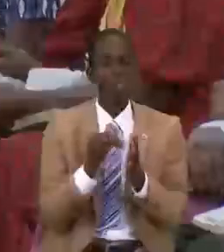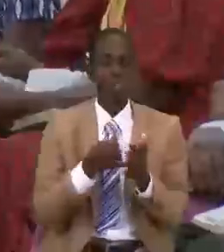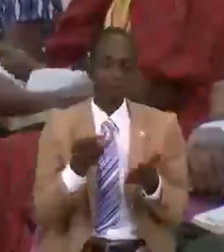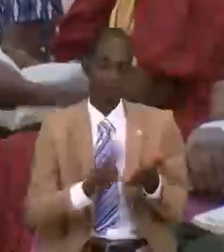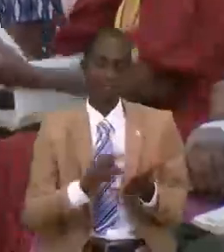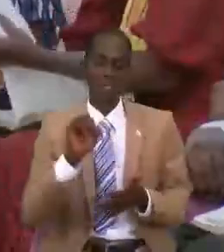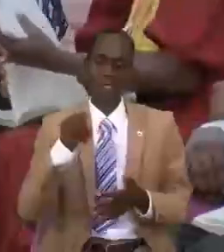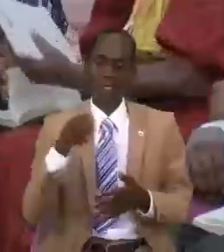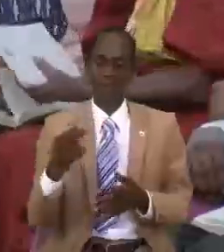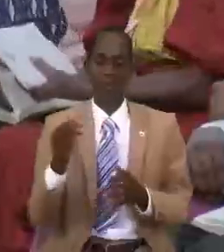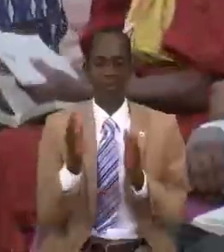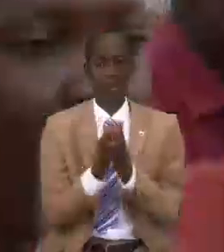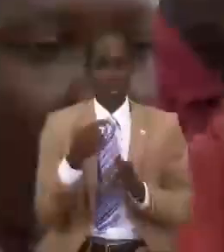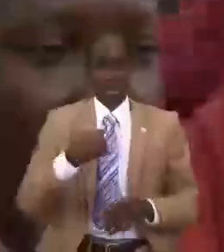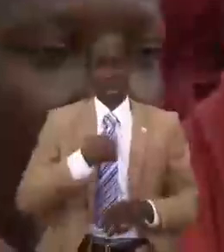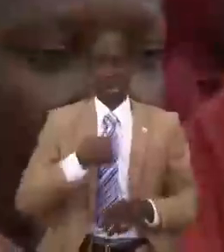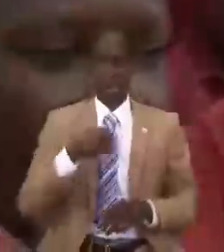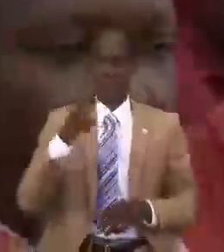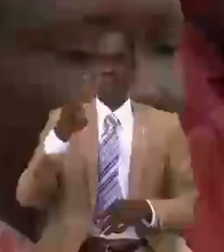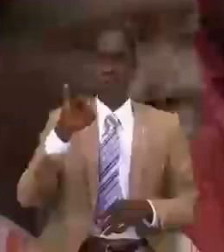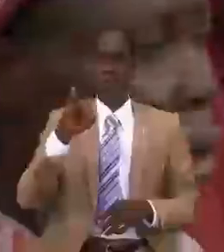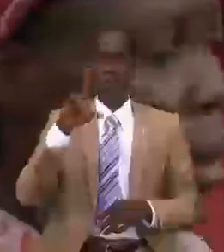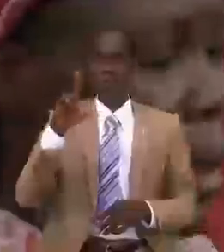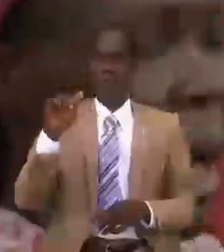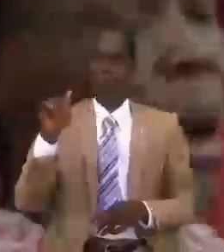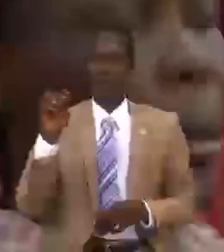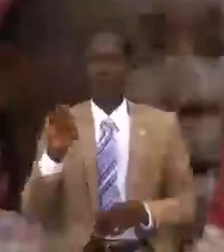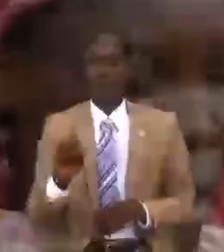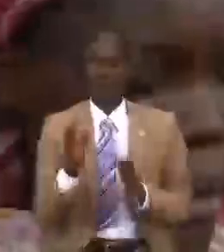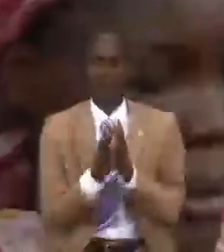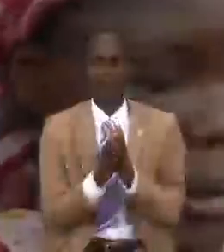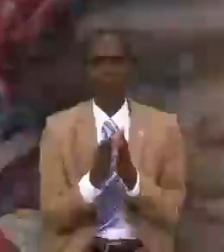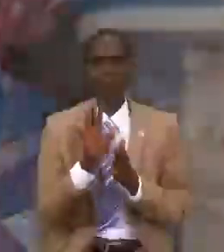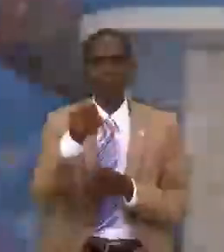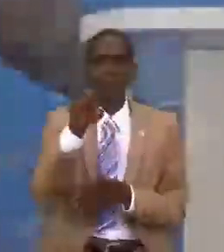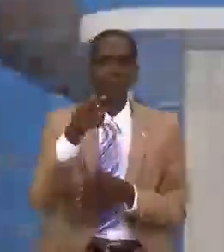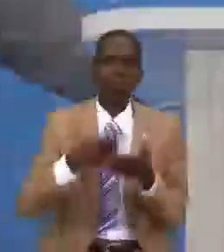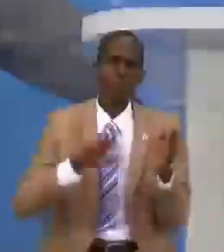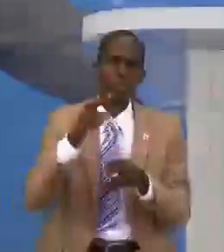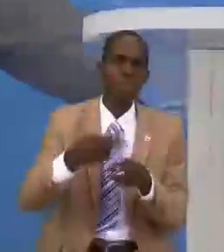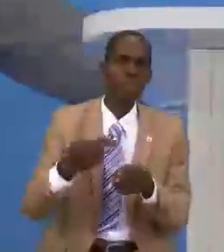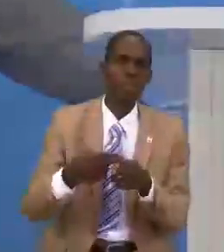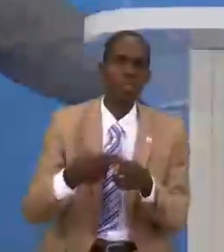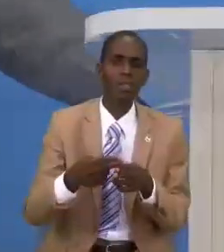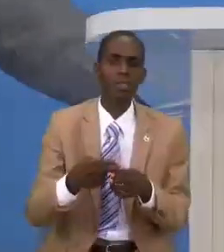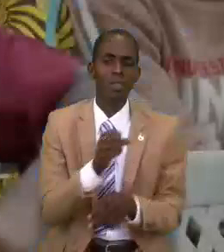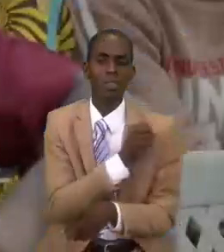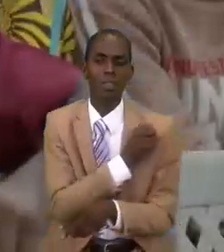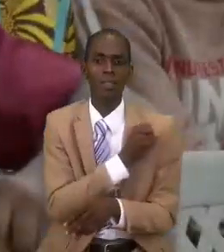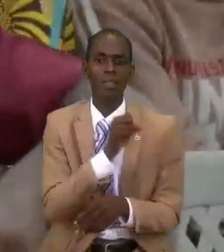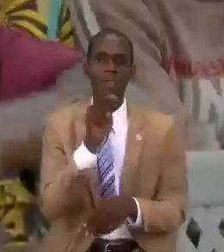You, what's your name? You will pray. God will answer your